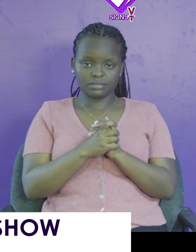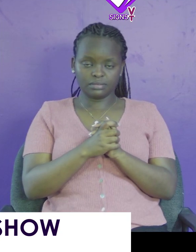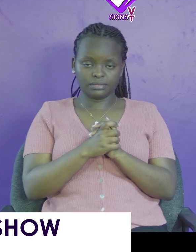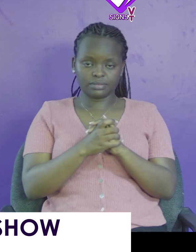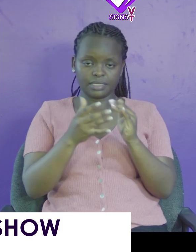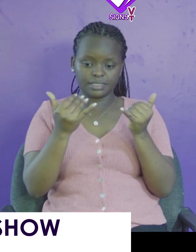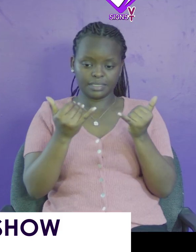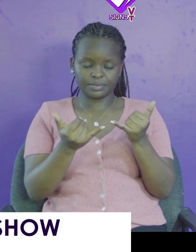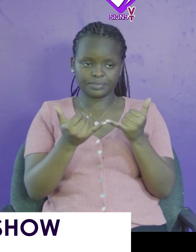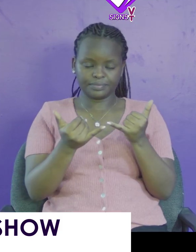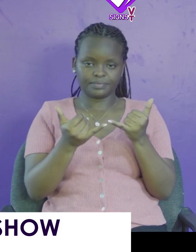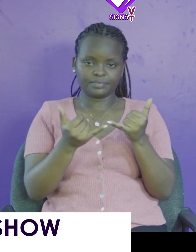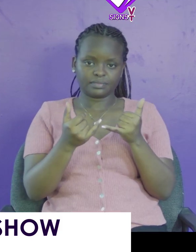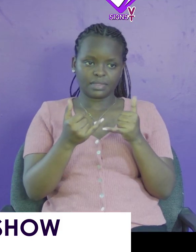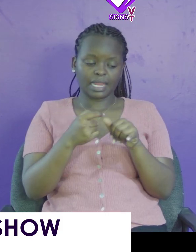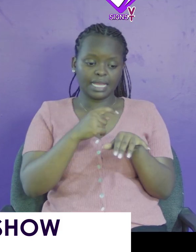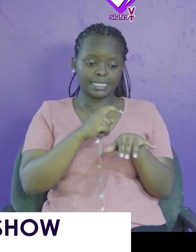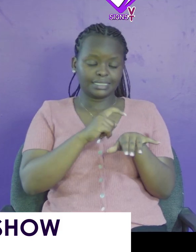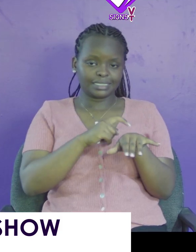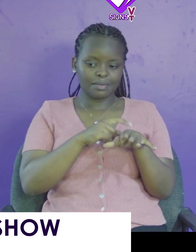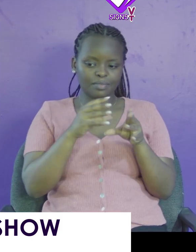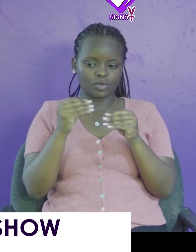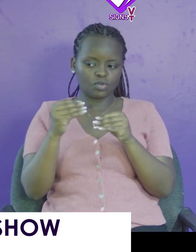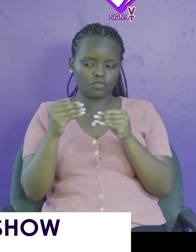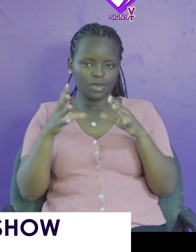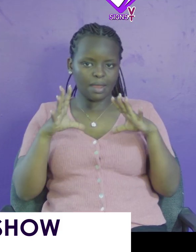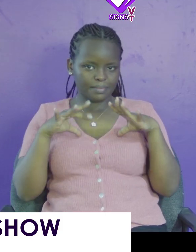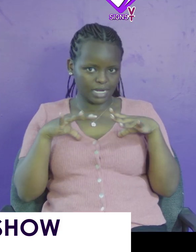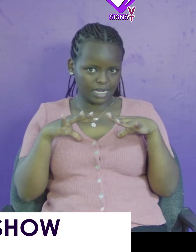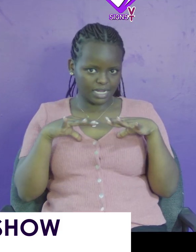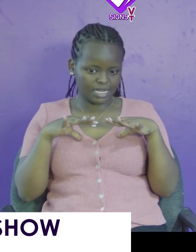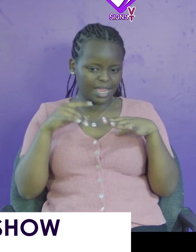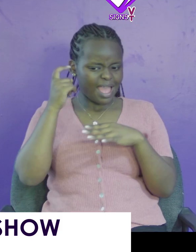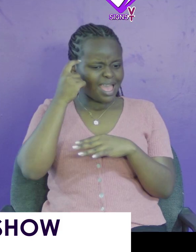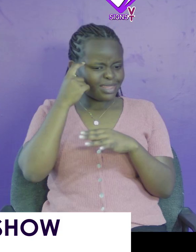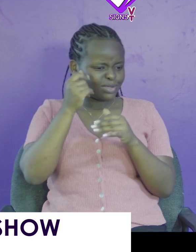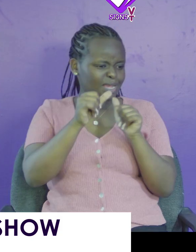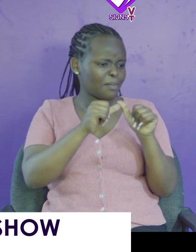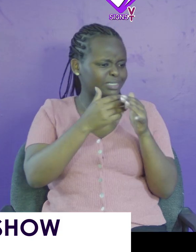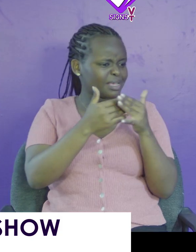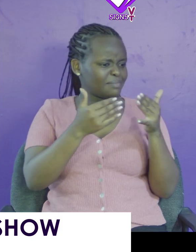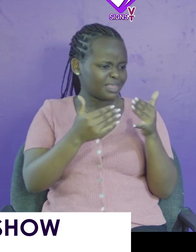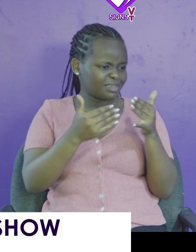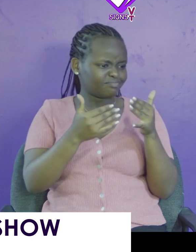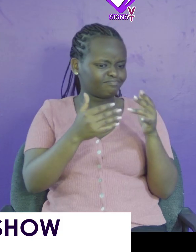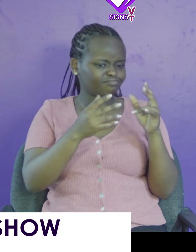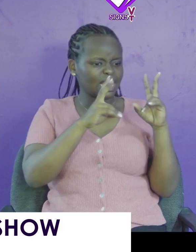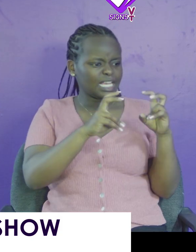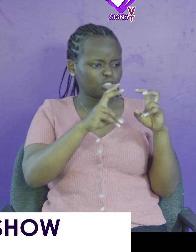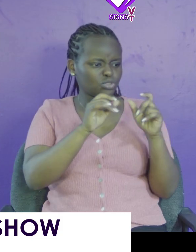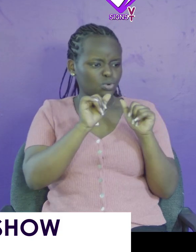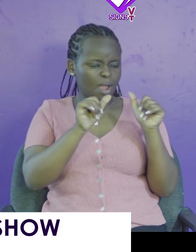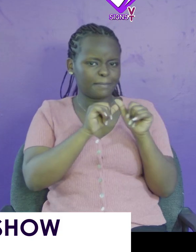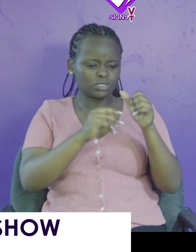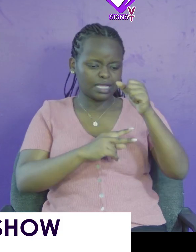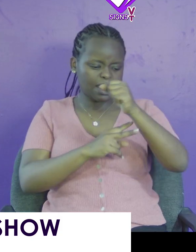Now, when we went for the break, I thought of something. The issue of the